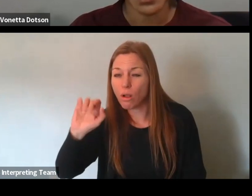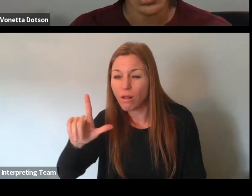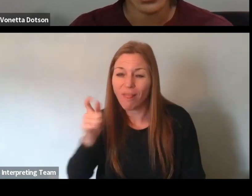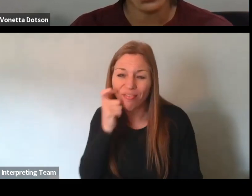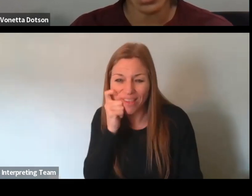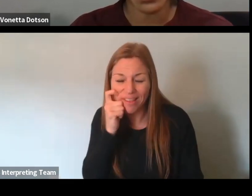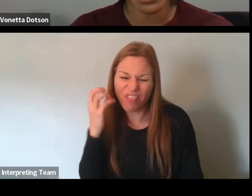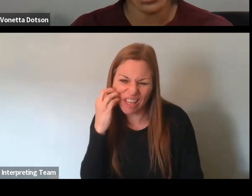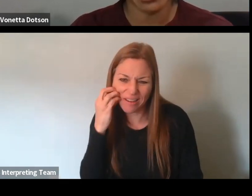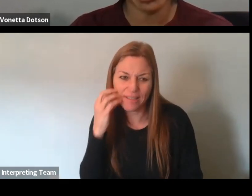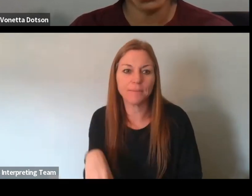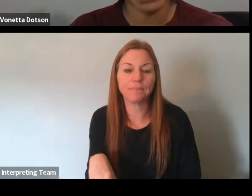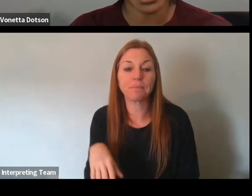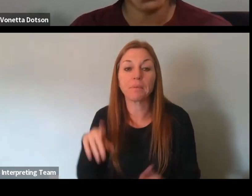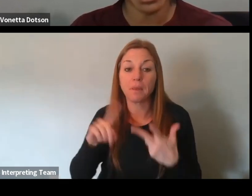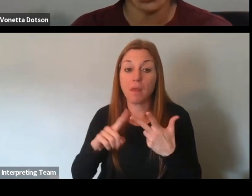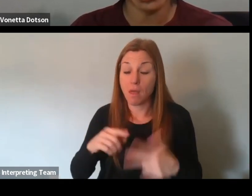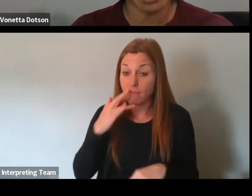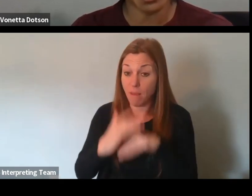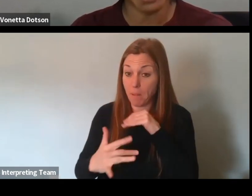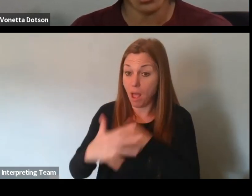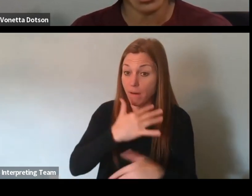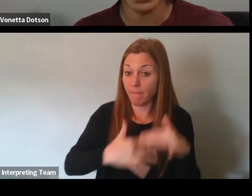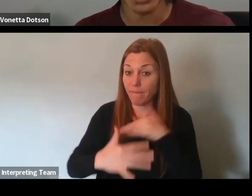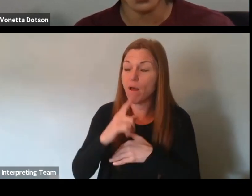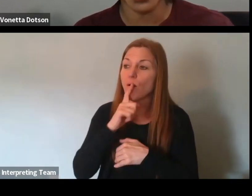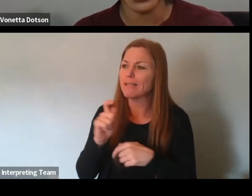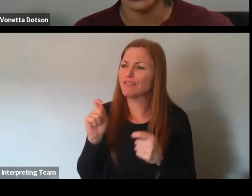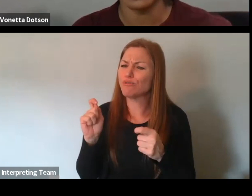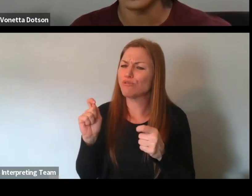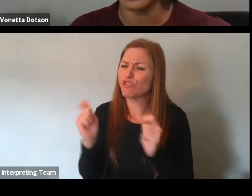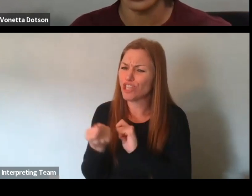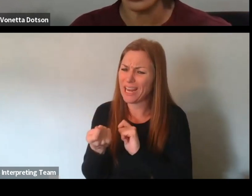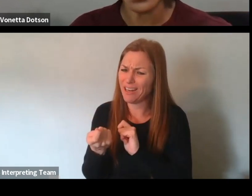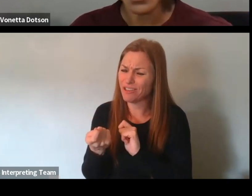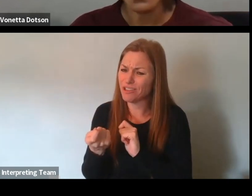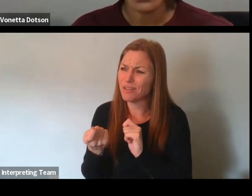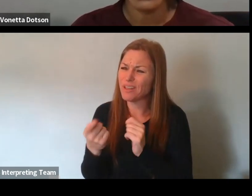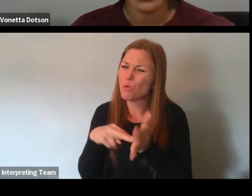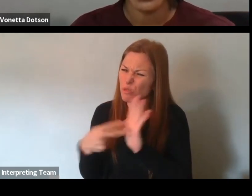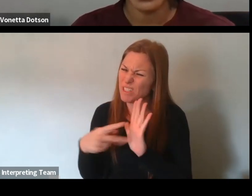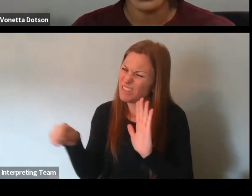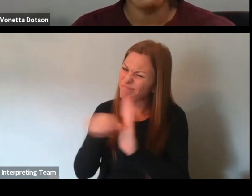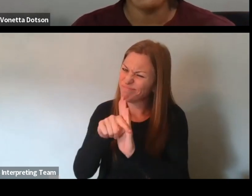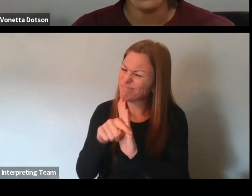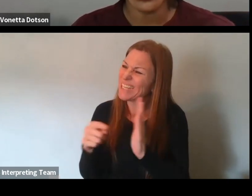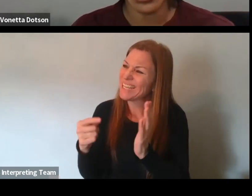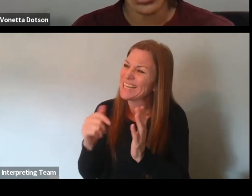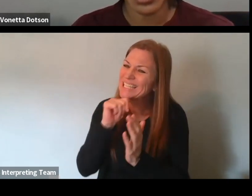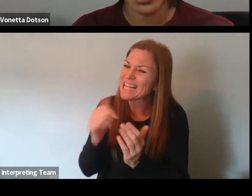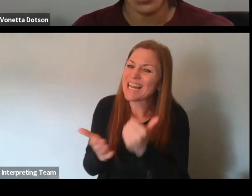is detrimental to cognitive functioning. Sometimes that can mean too much blood flow in some areas and too little in